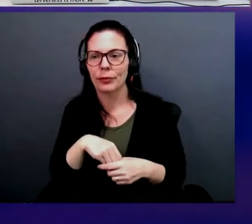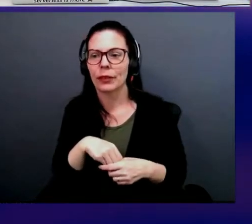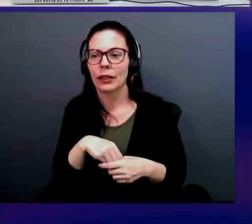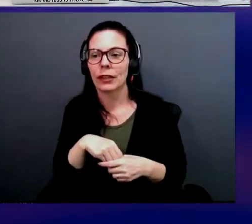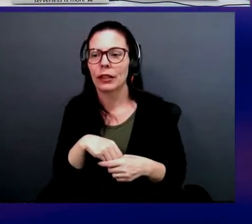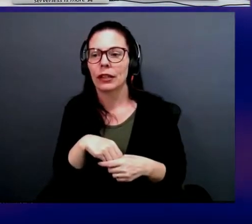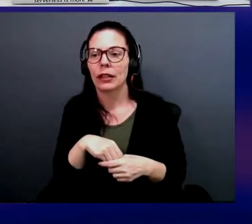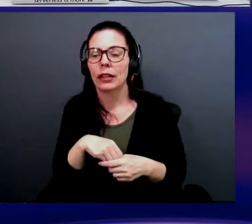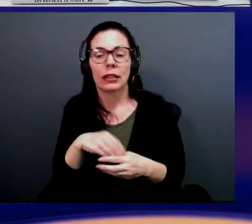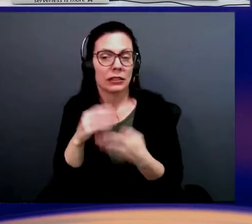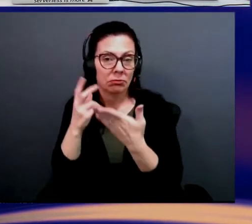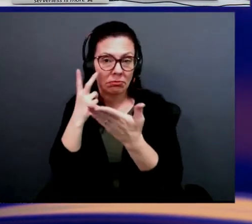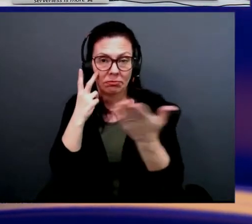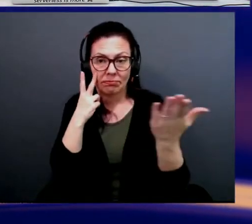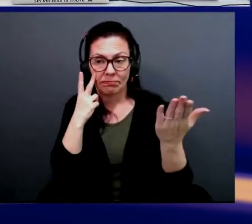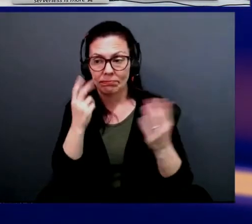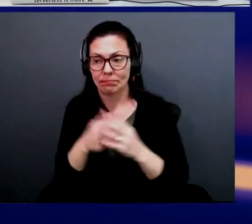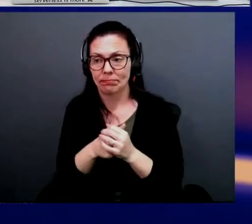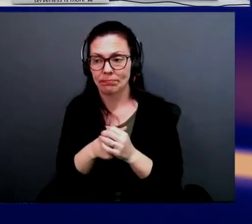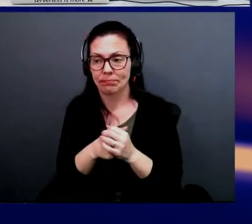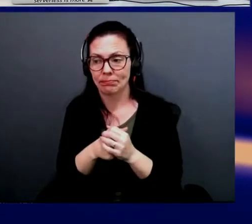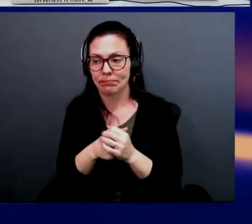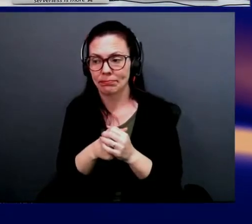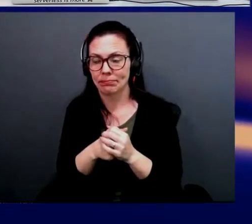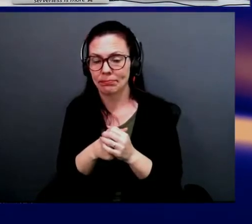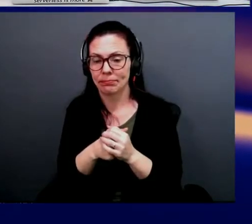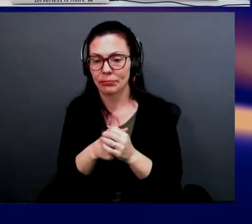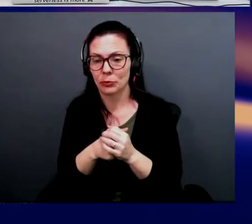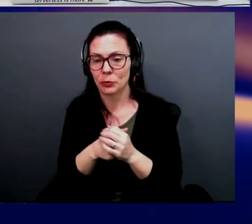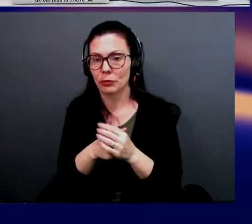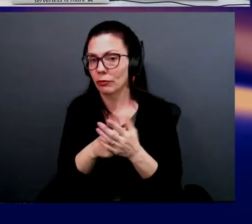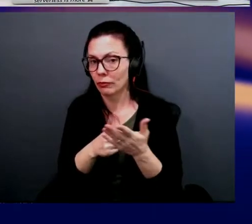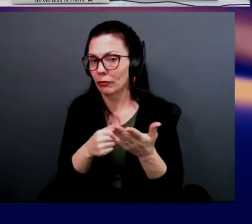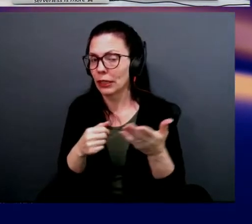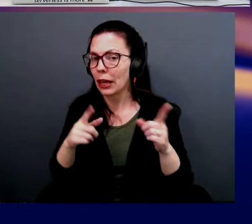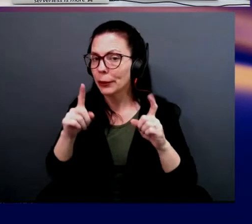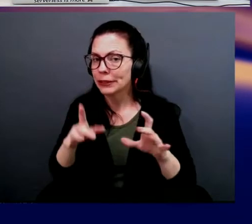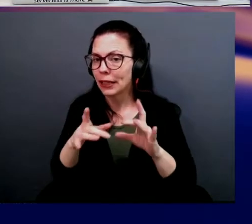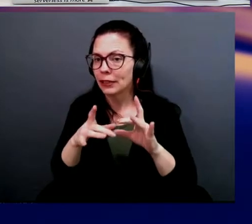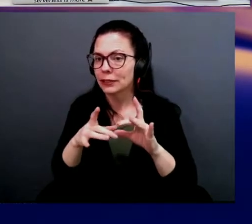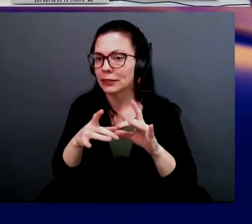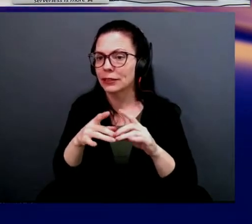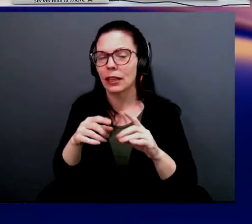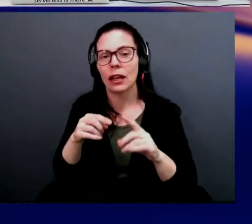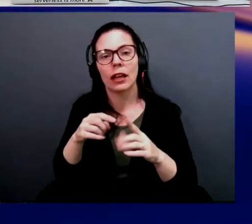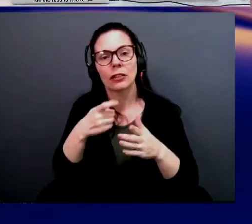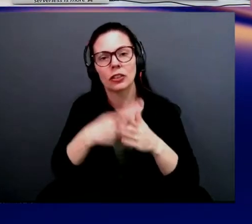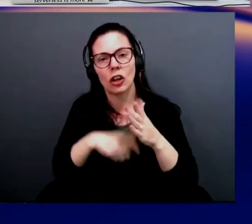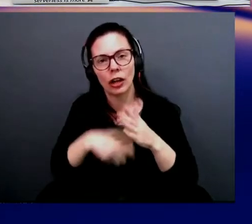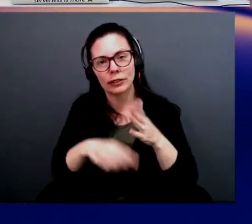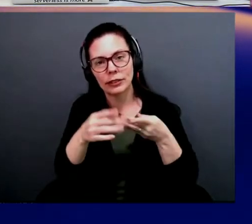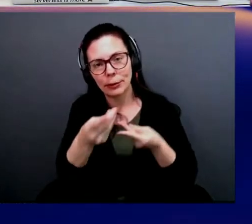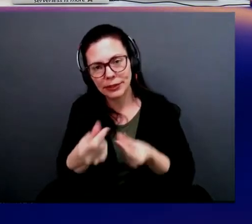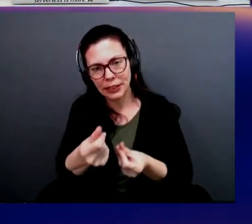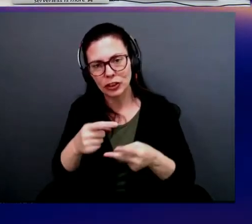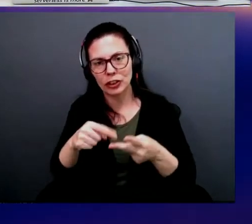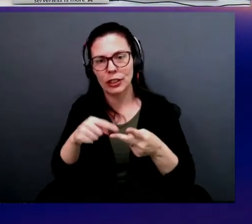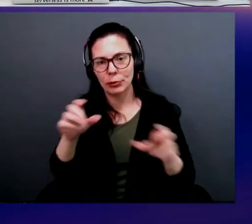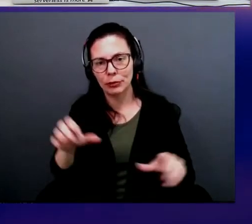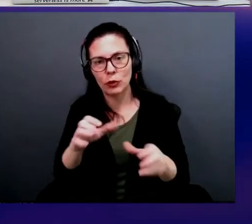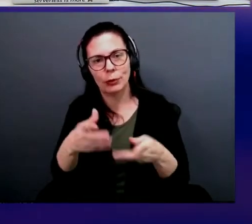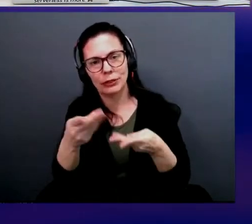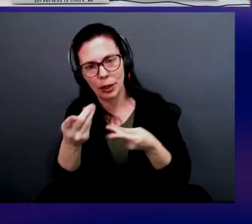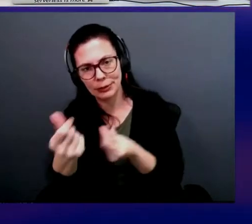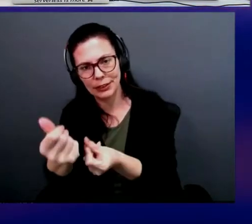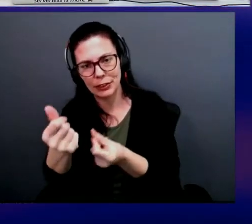you can see that you'll be tested on cost optimization, performance optimization, and so forth.